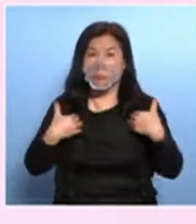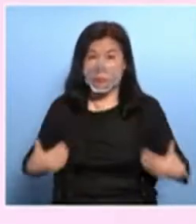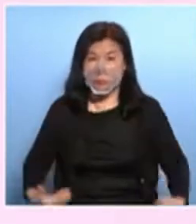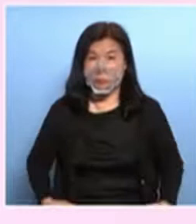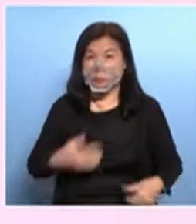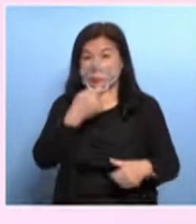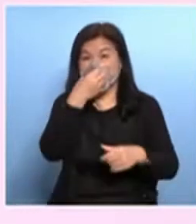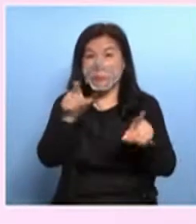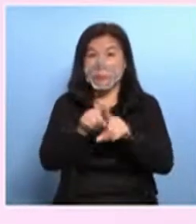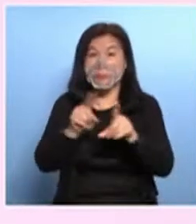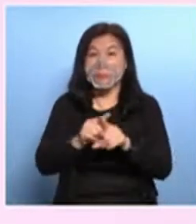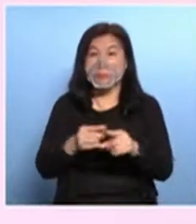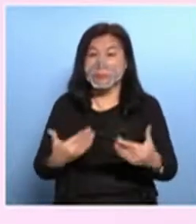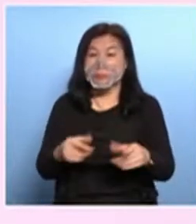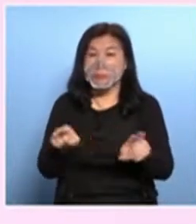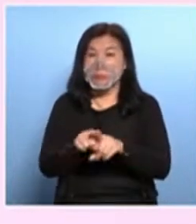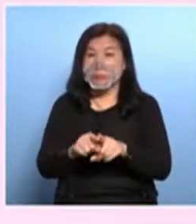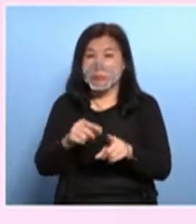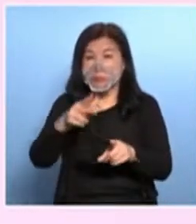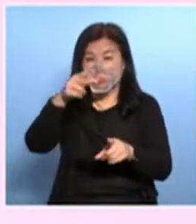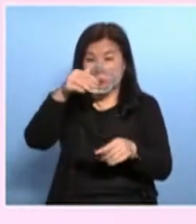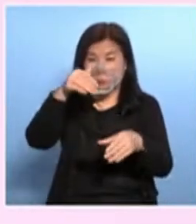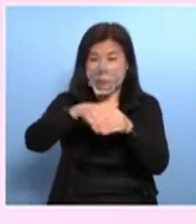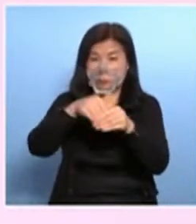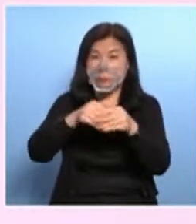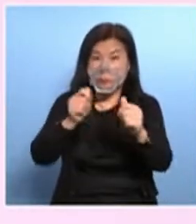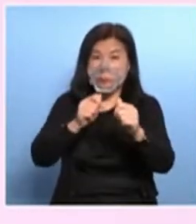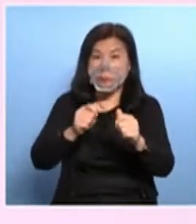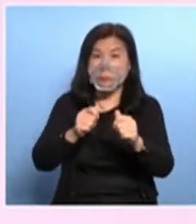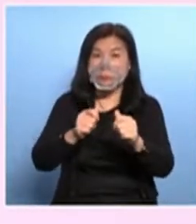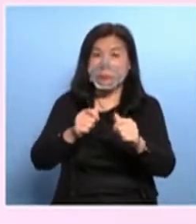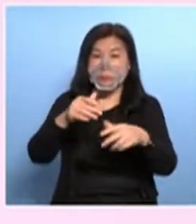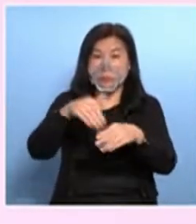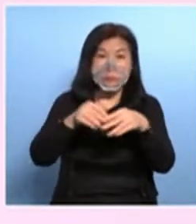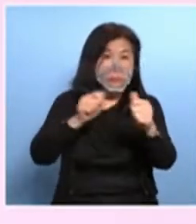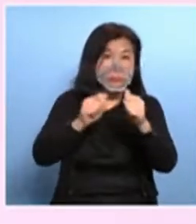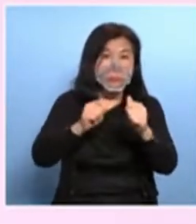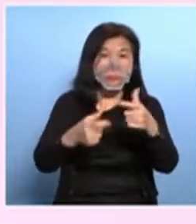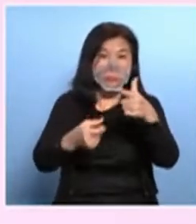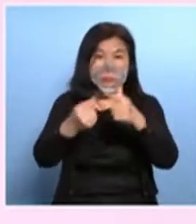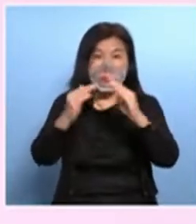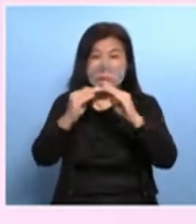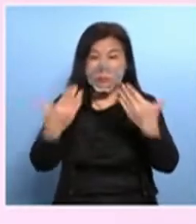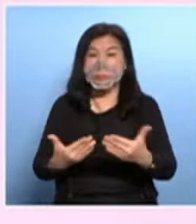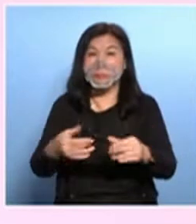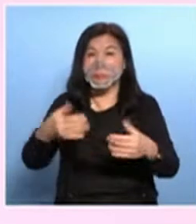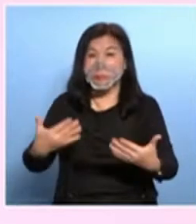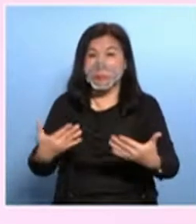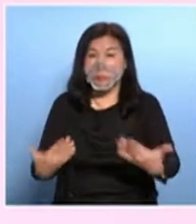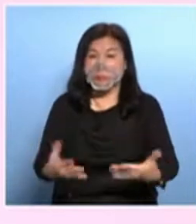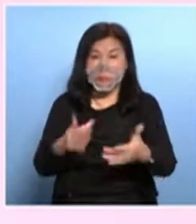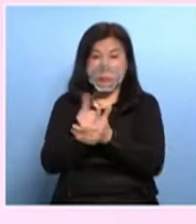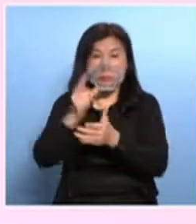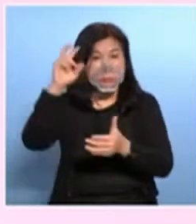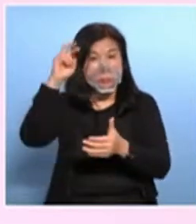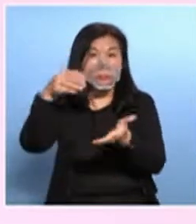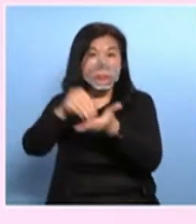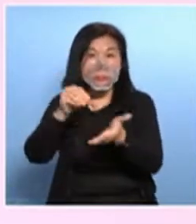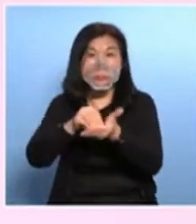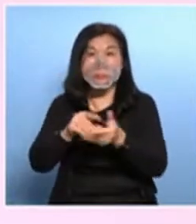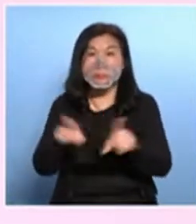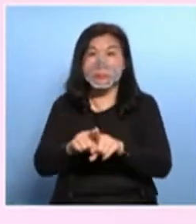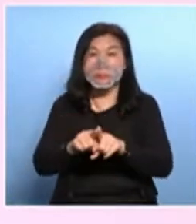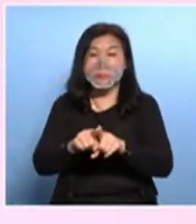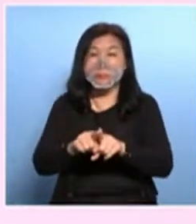overseas financing platform under the National BNR initiative, the Hong Kong Mortgage Corporation Limited, or HKMC, will conduct